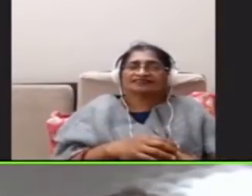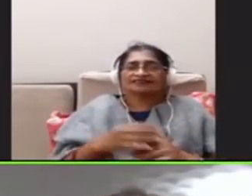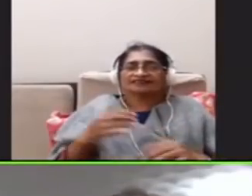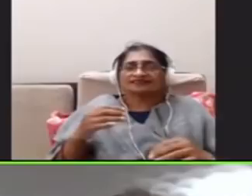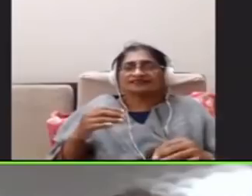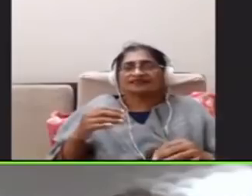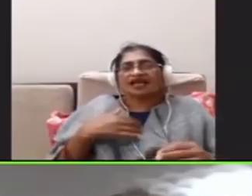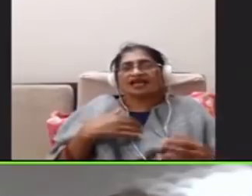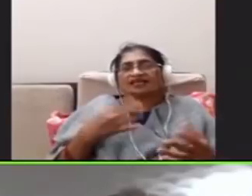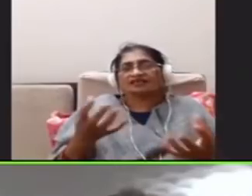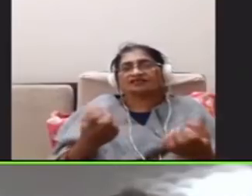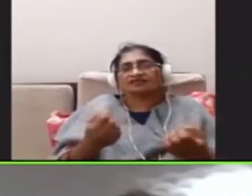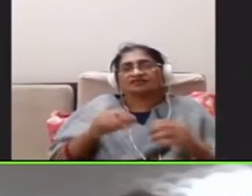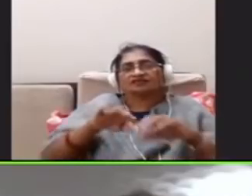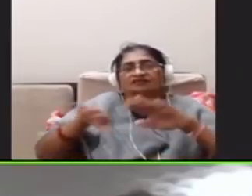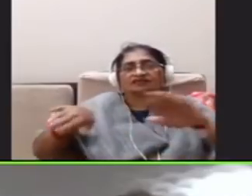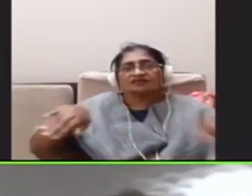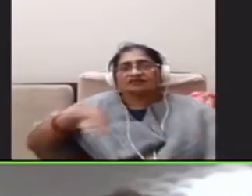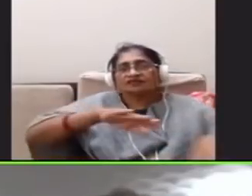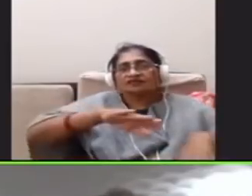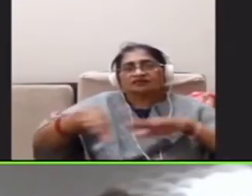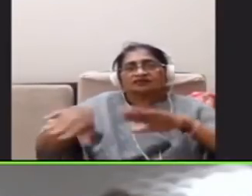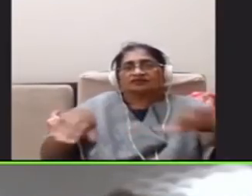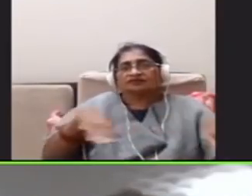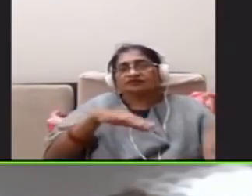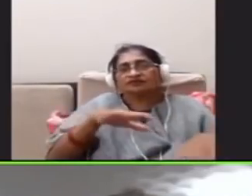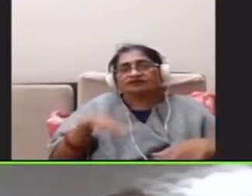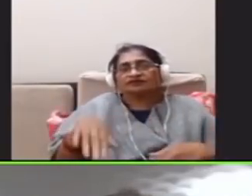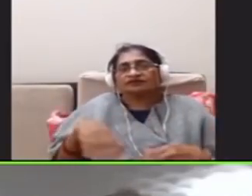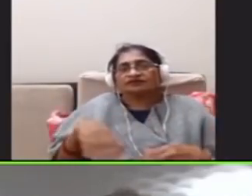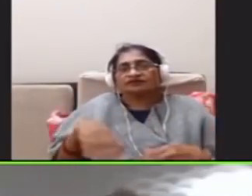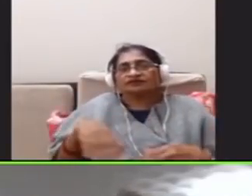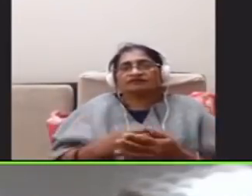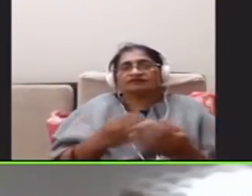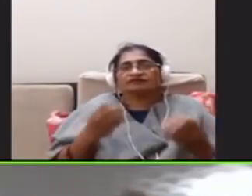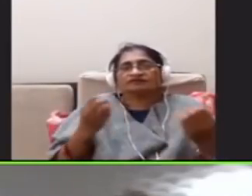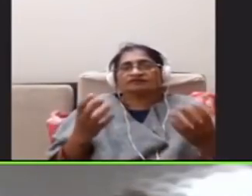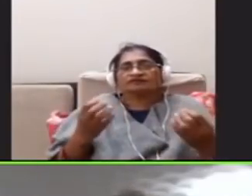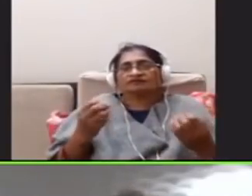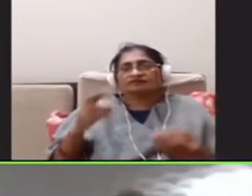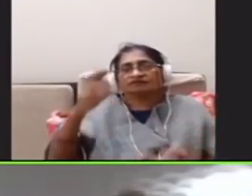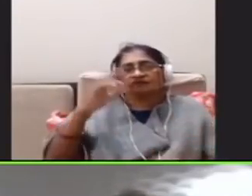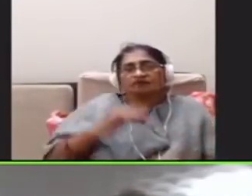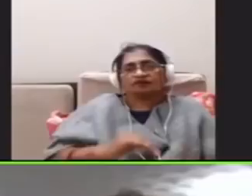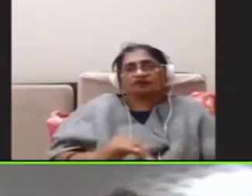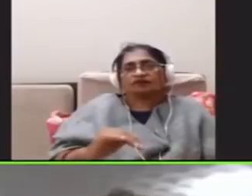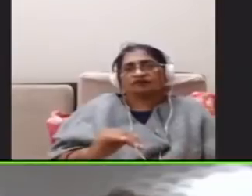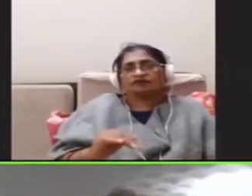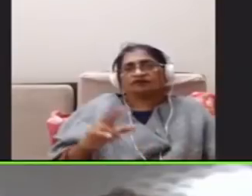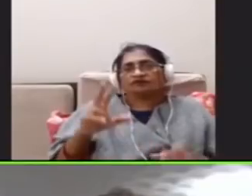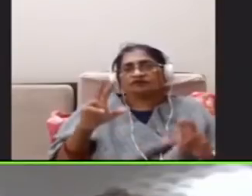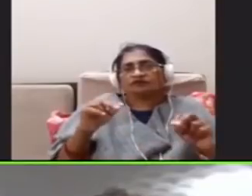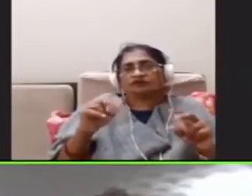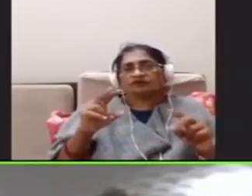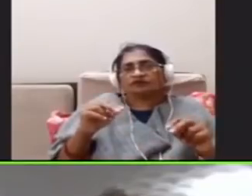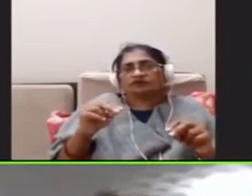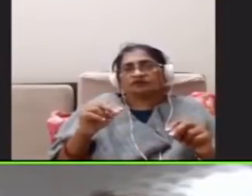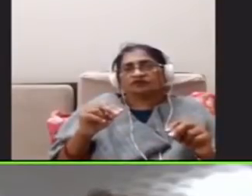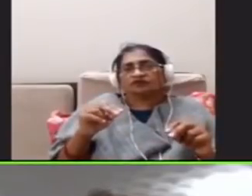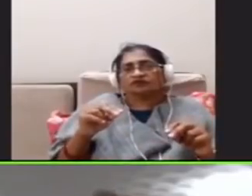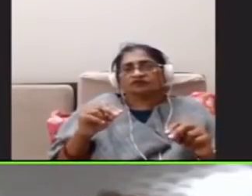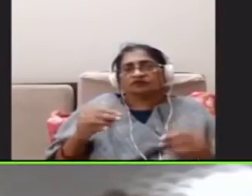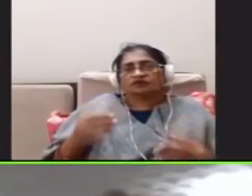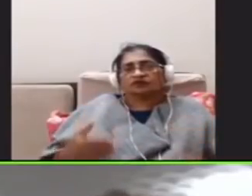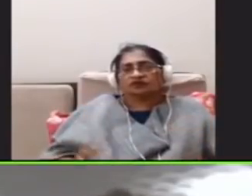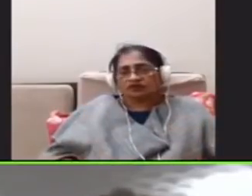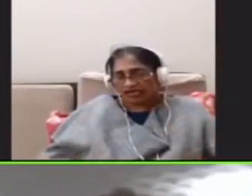swimming for physiotherapy reasons. Being born with no legs and short arms, it became